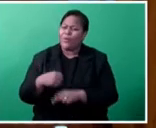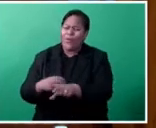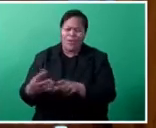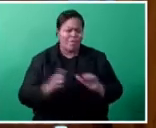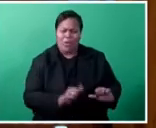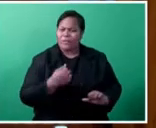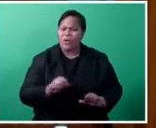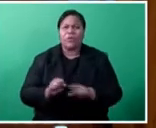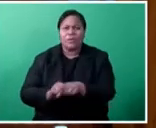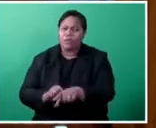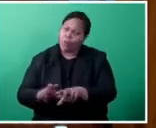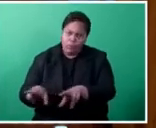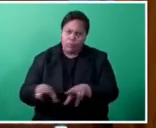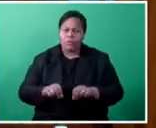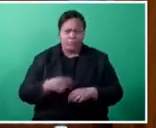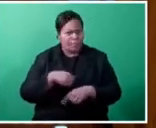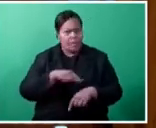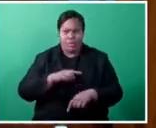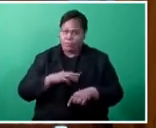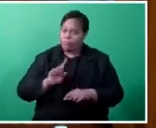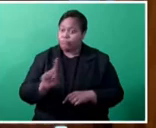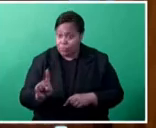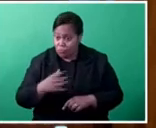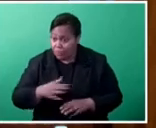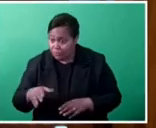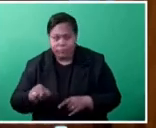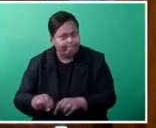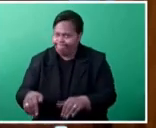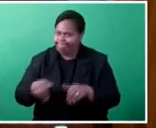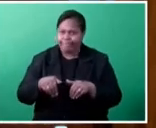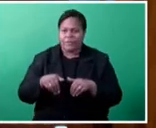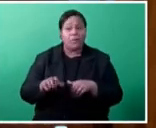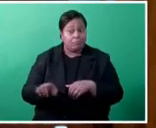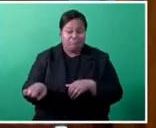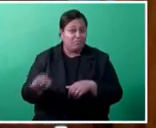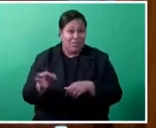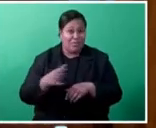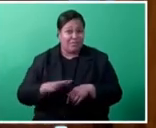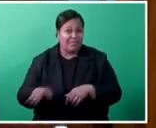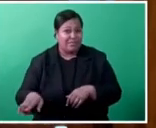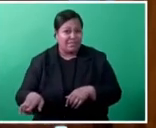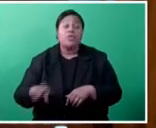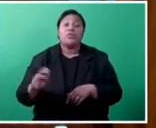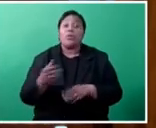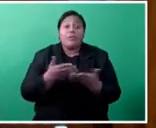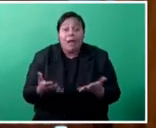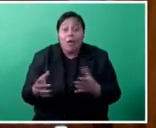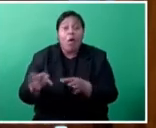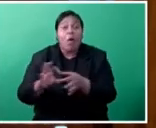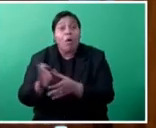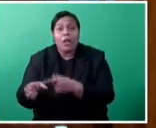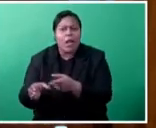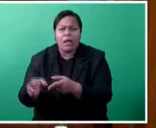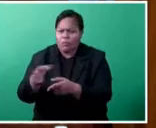69% consent for withdrawal. We returned the land to them. What has happened now is that the landowners are in a limbo. The Native Land Trust Board doesn't